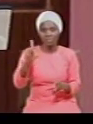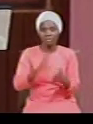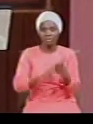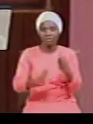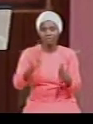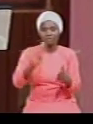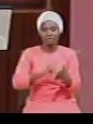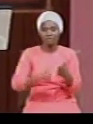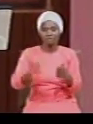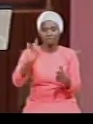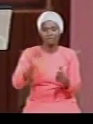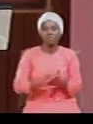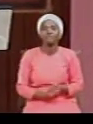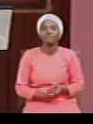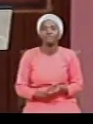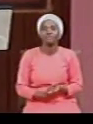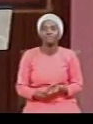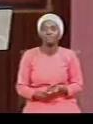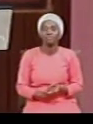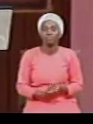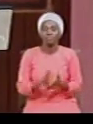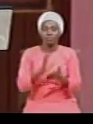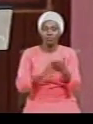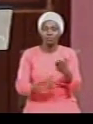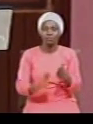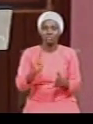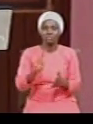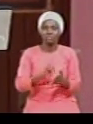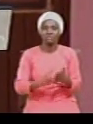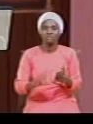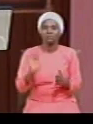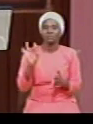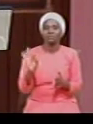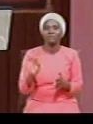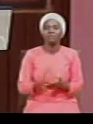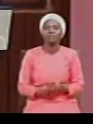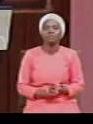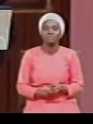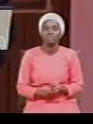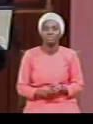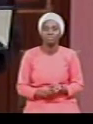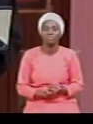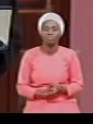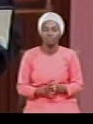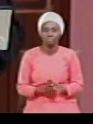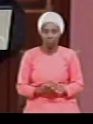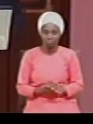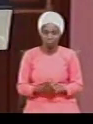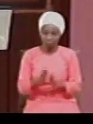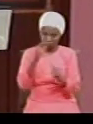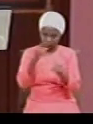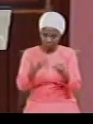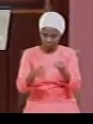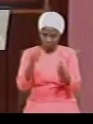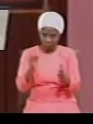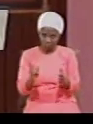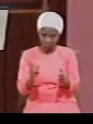verse 8. Philippians chapter 4, verse 8. Finally,